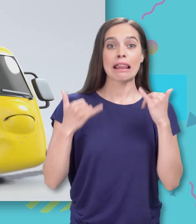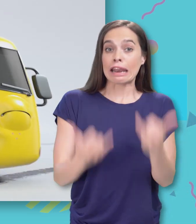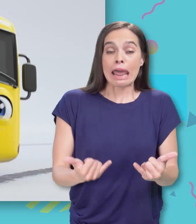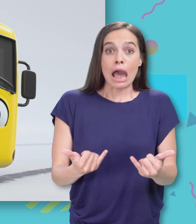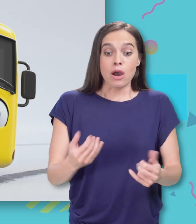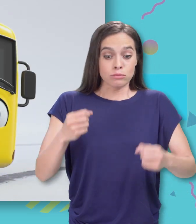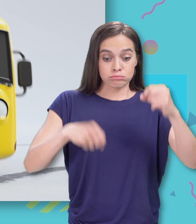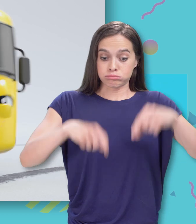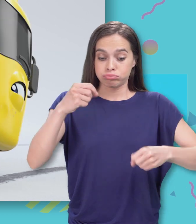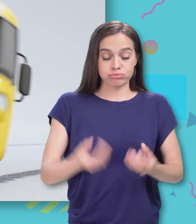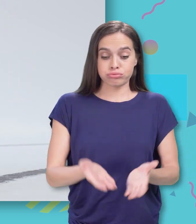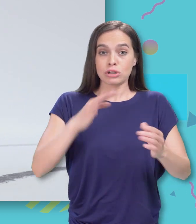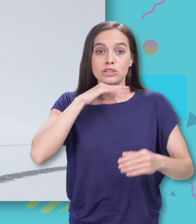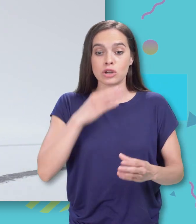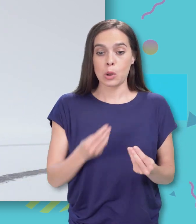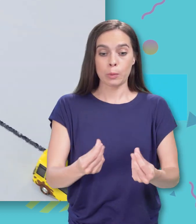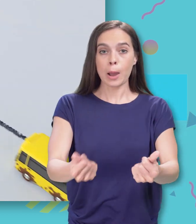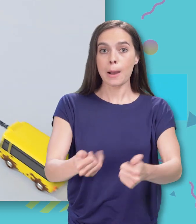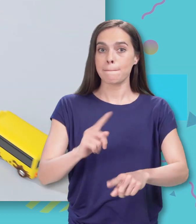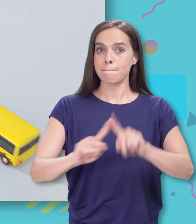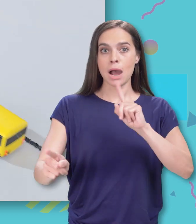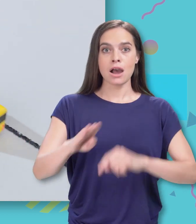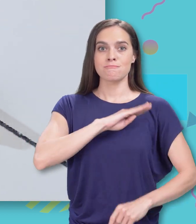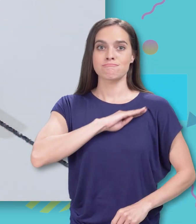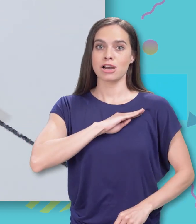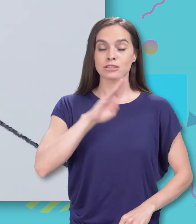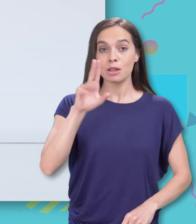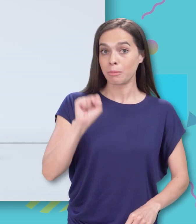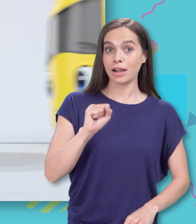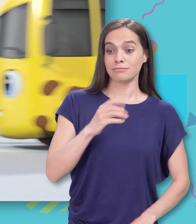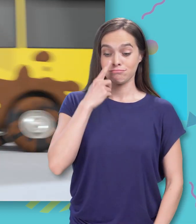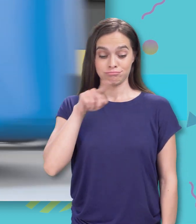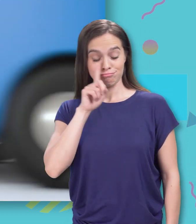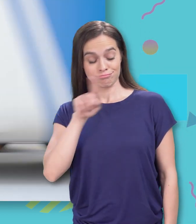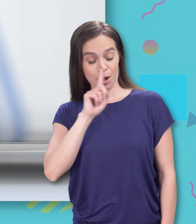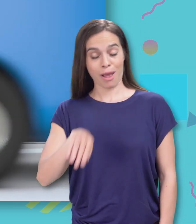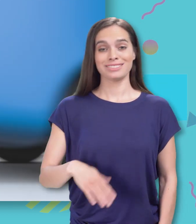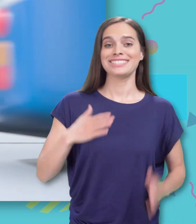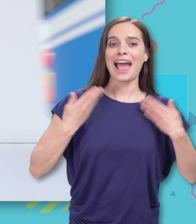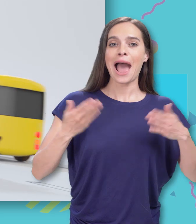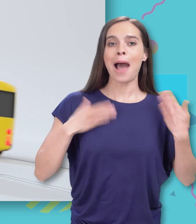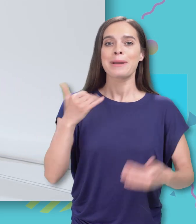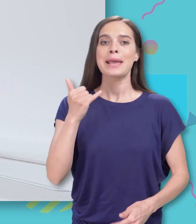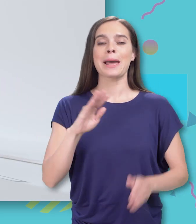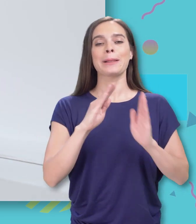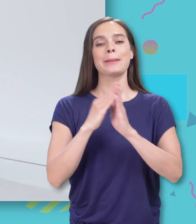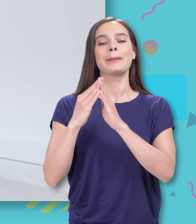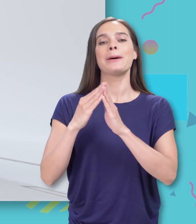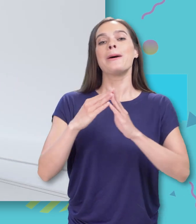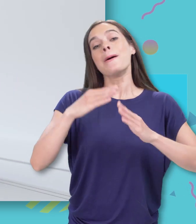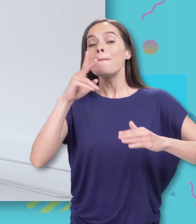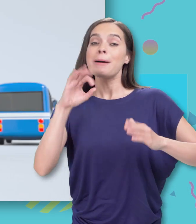have gone. But Buster the bus doesn't seem to fuss. Covered in the mud, he's a happy yellow bus. The city bus seems